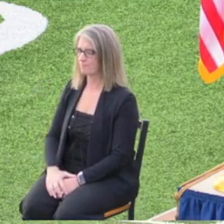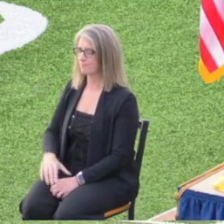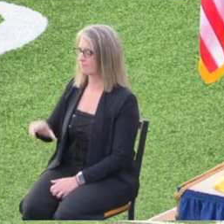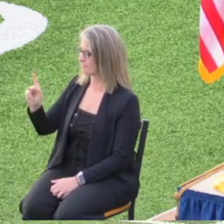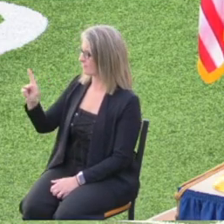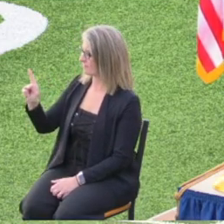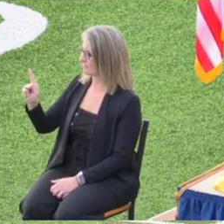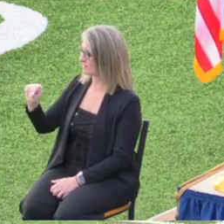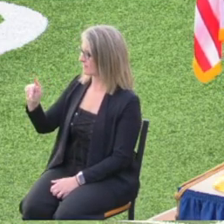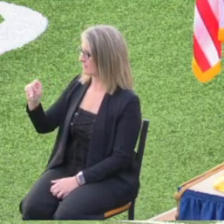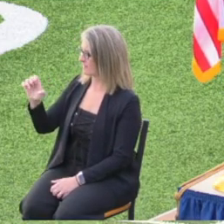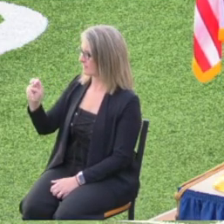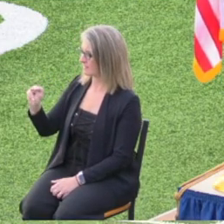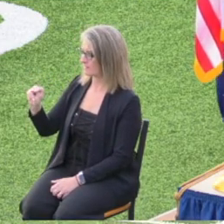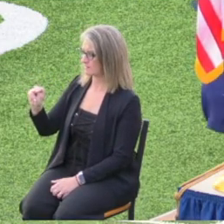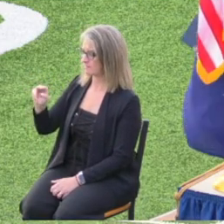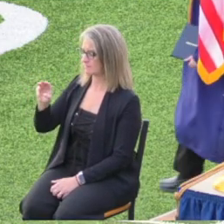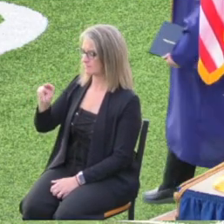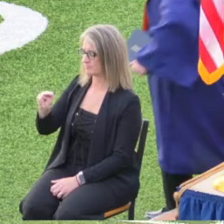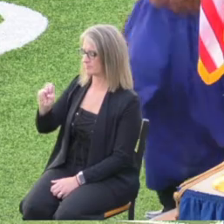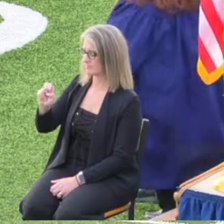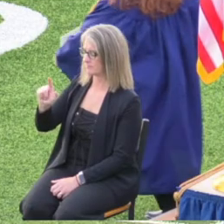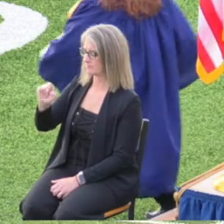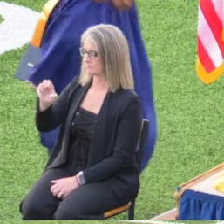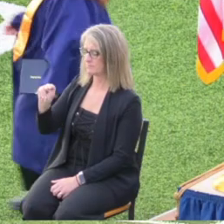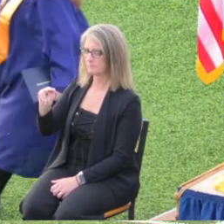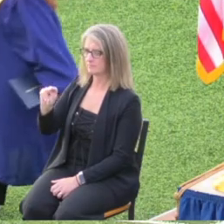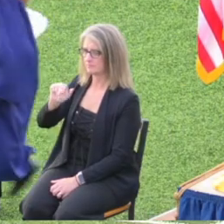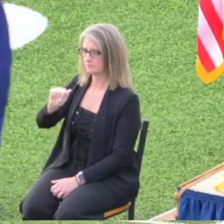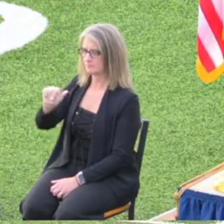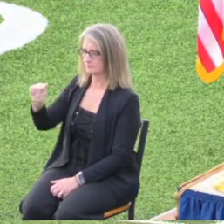Caitlin Rose Nelson, Associate in Science.